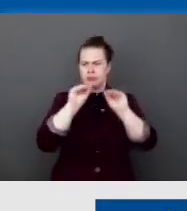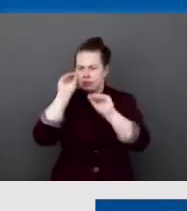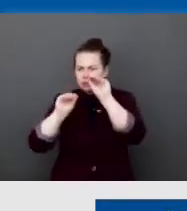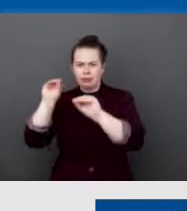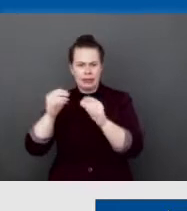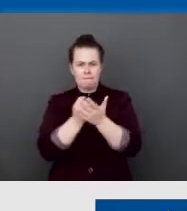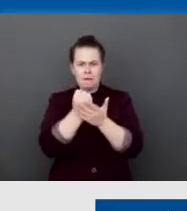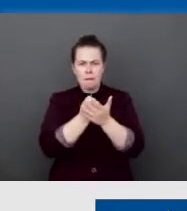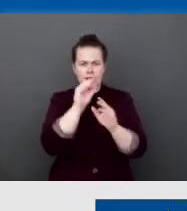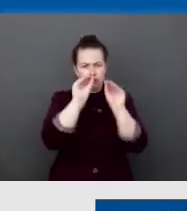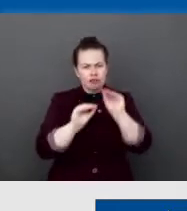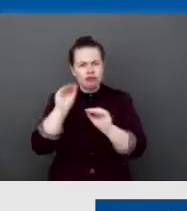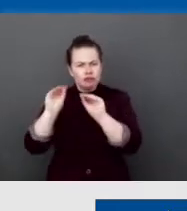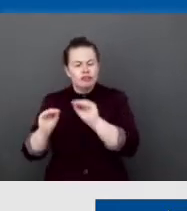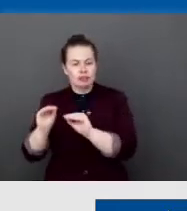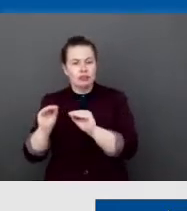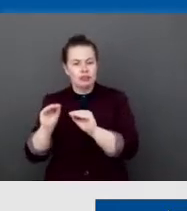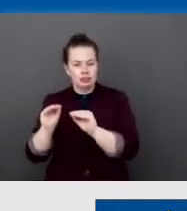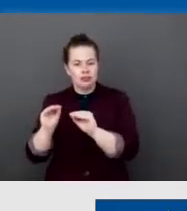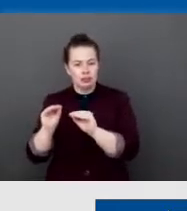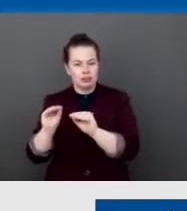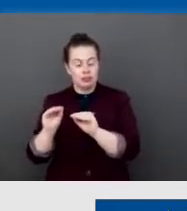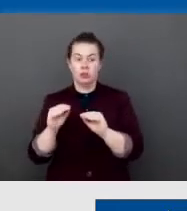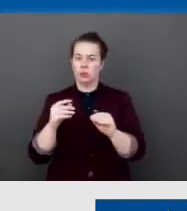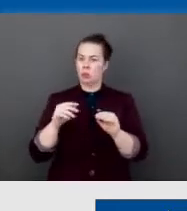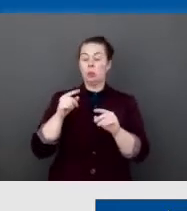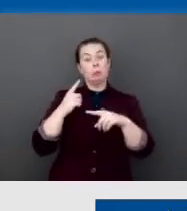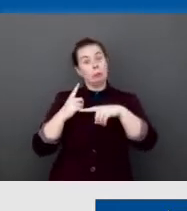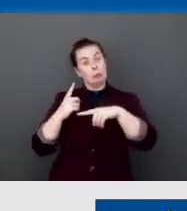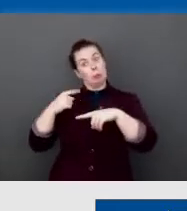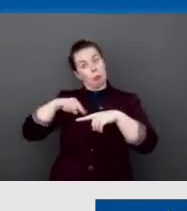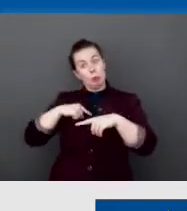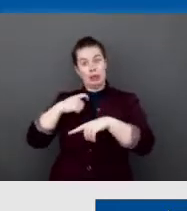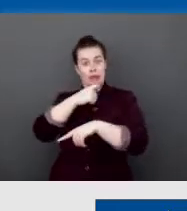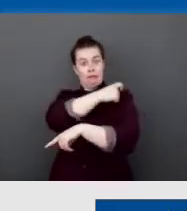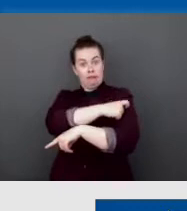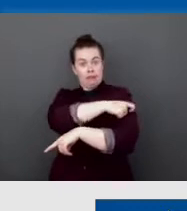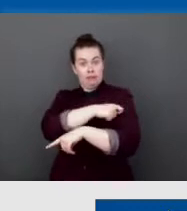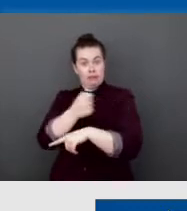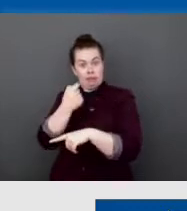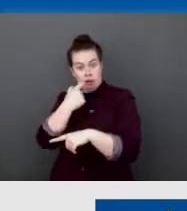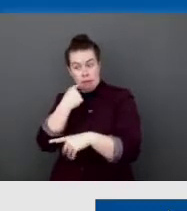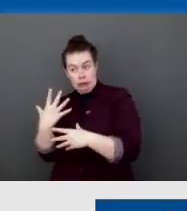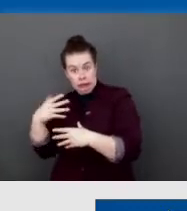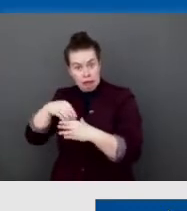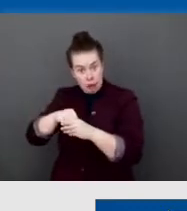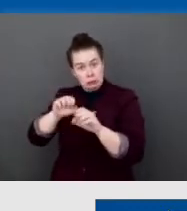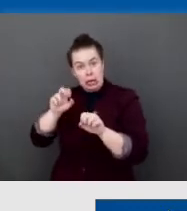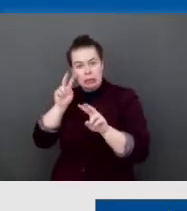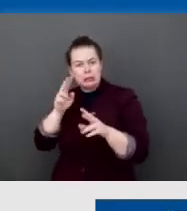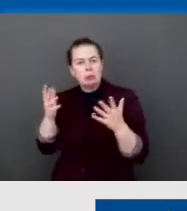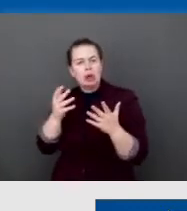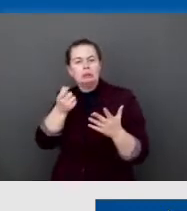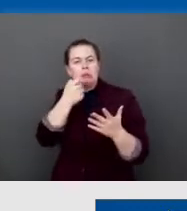and also a robust impact on the medicines aspect, as the community pharmacy involvement was very novel.